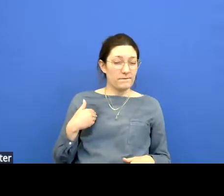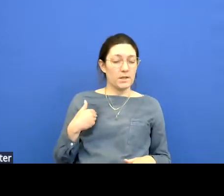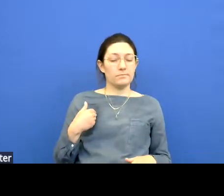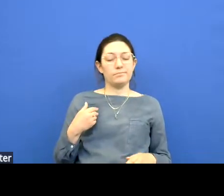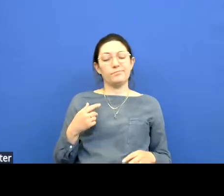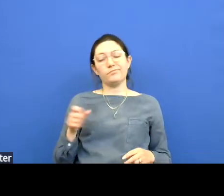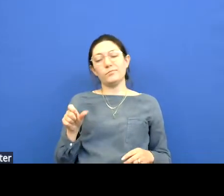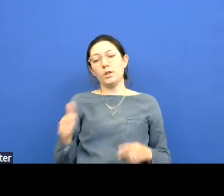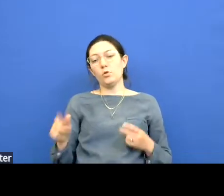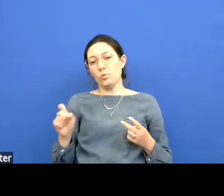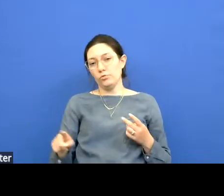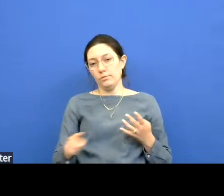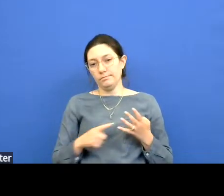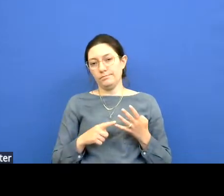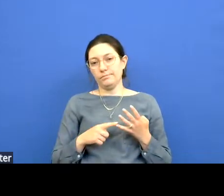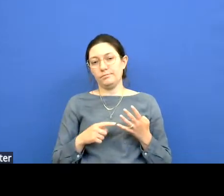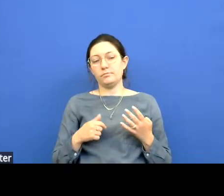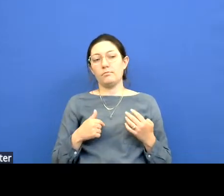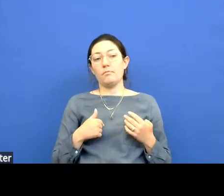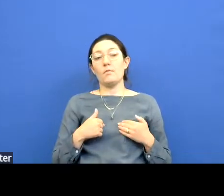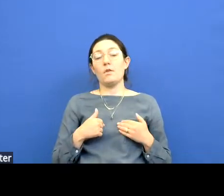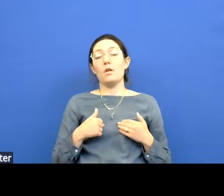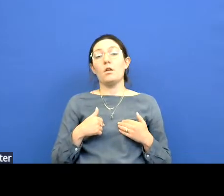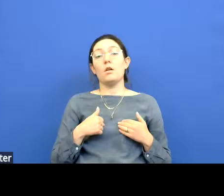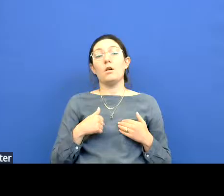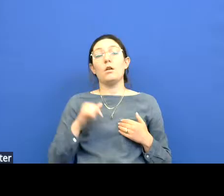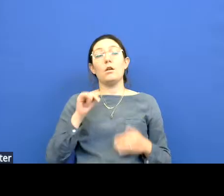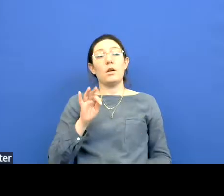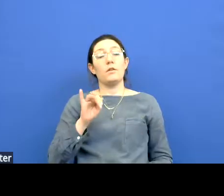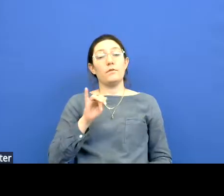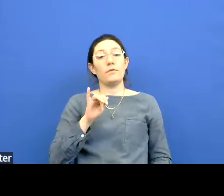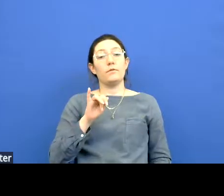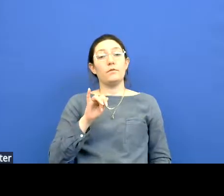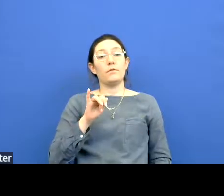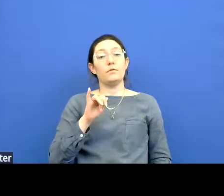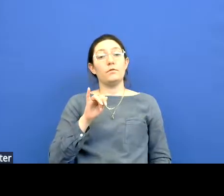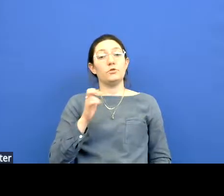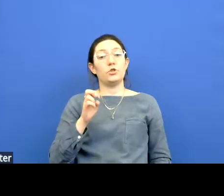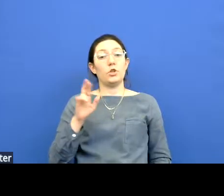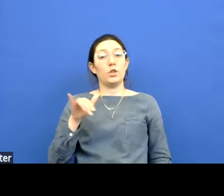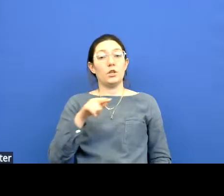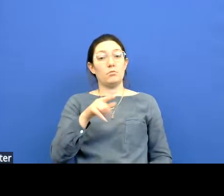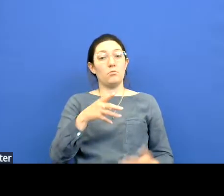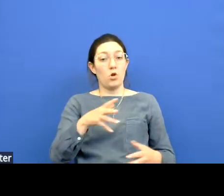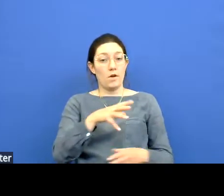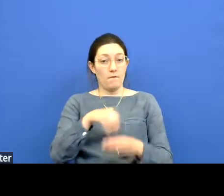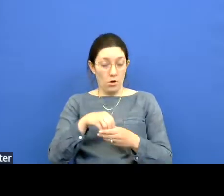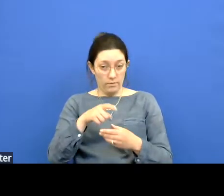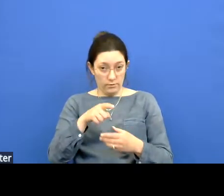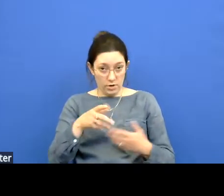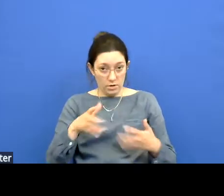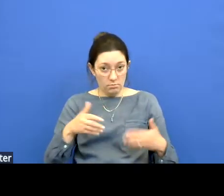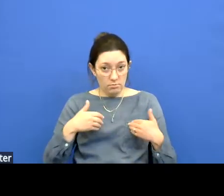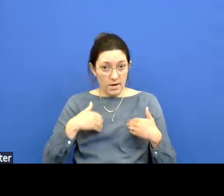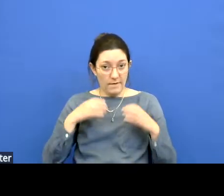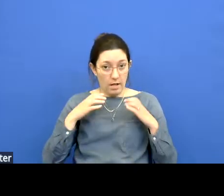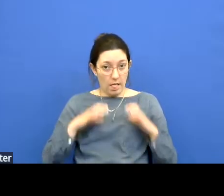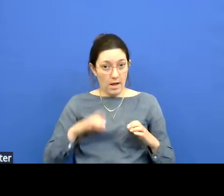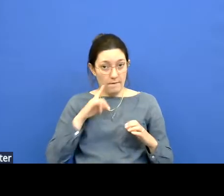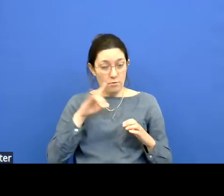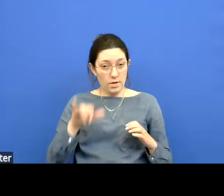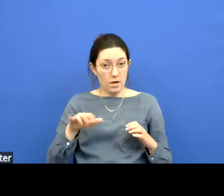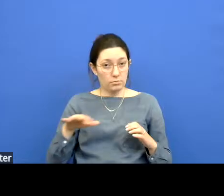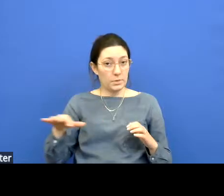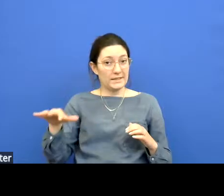do have is if Jerry's already involved, does he have a potential client for that piece, or?